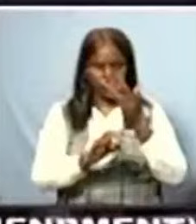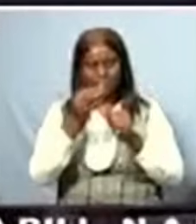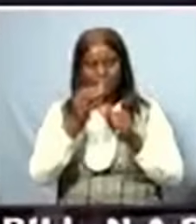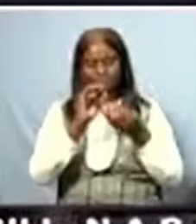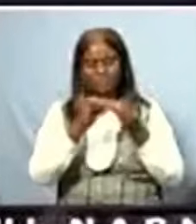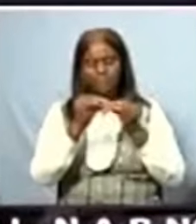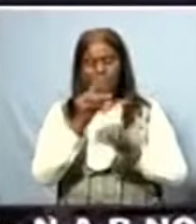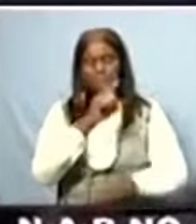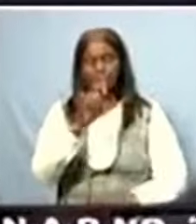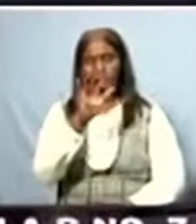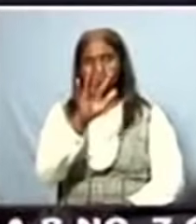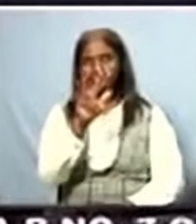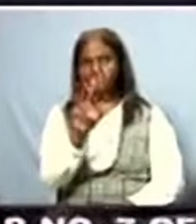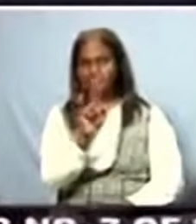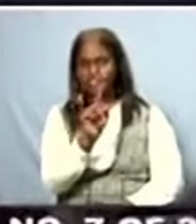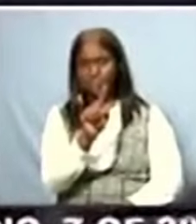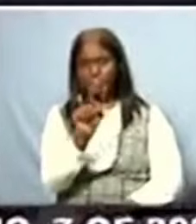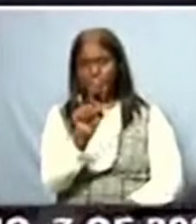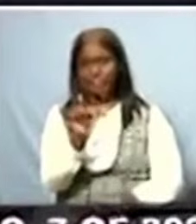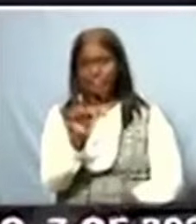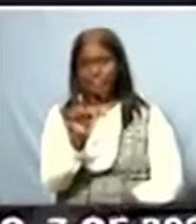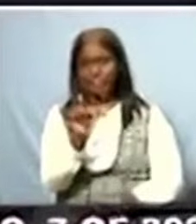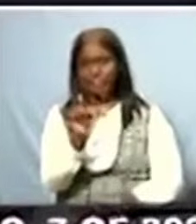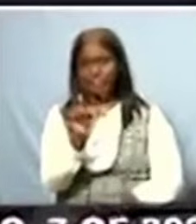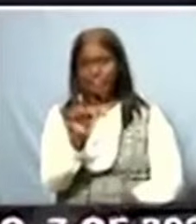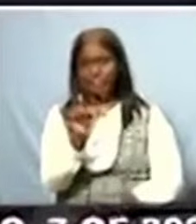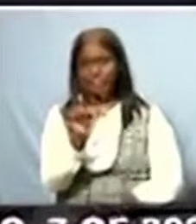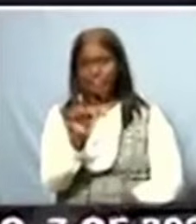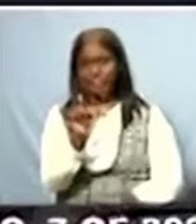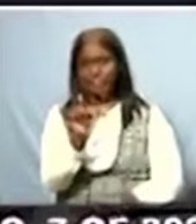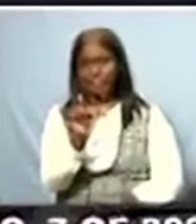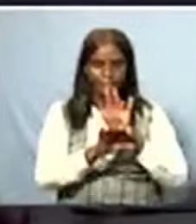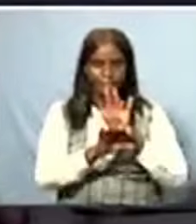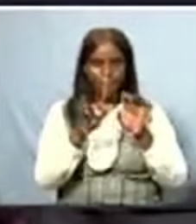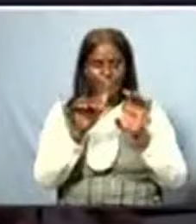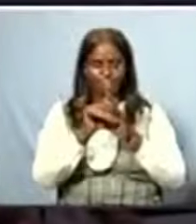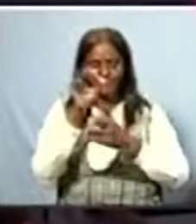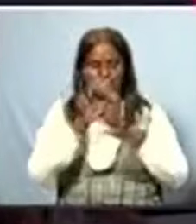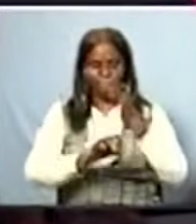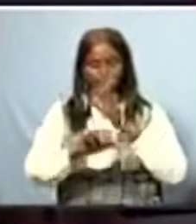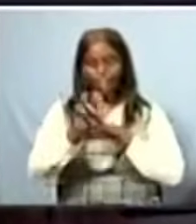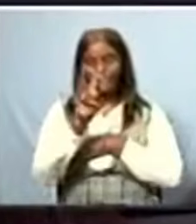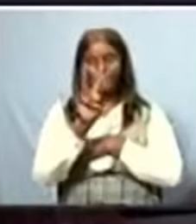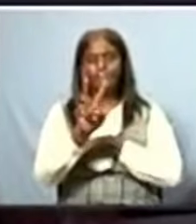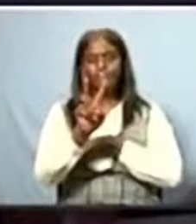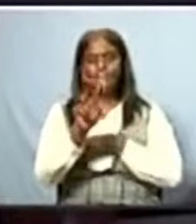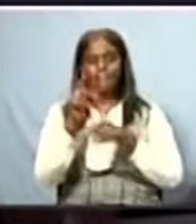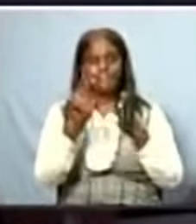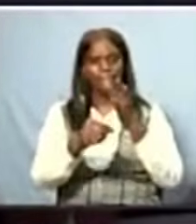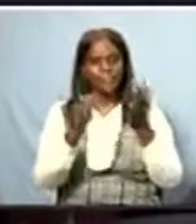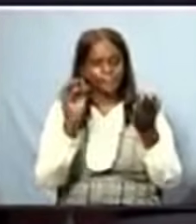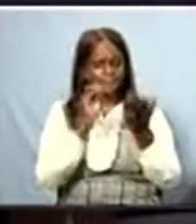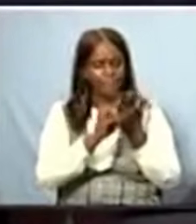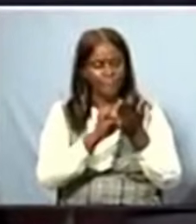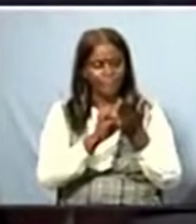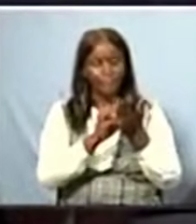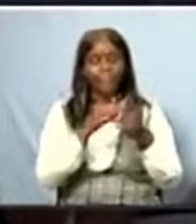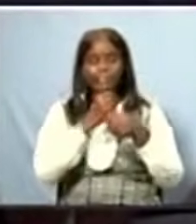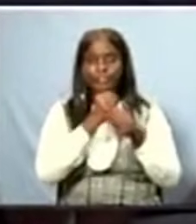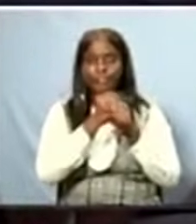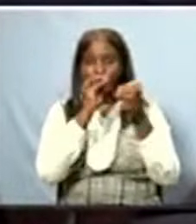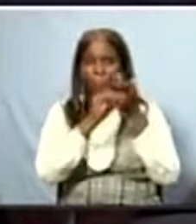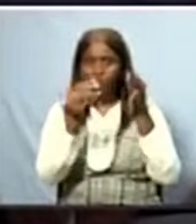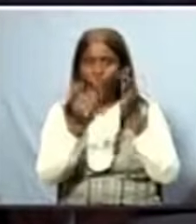Article 153 of the Constitution in Clause 2 by insertion of a